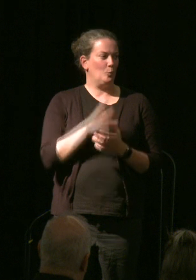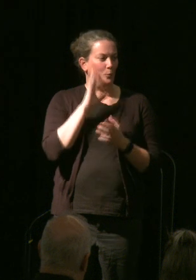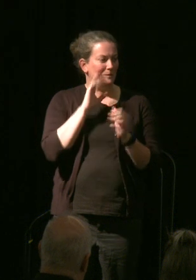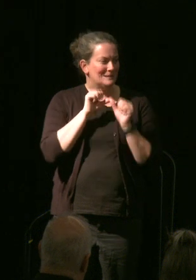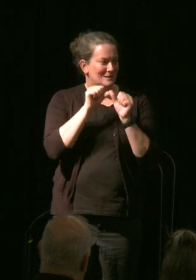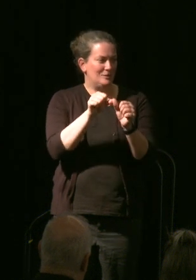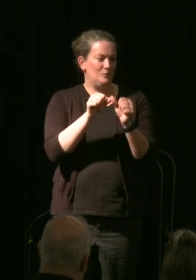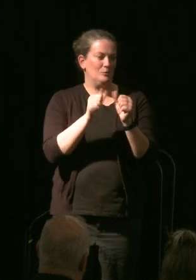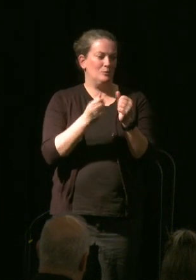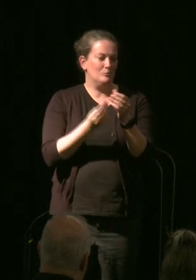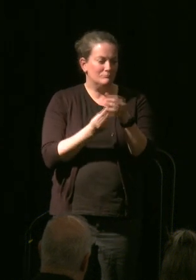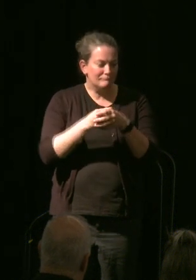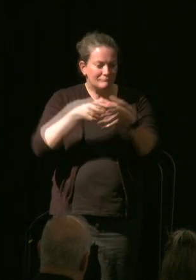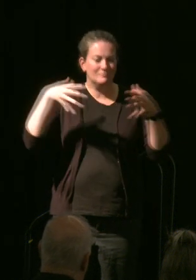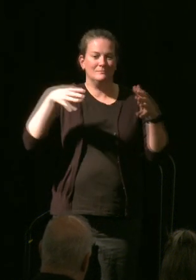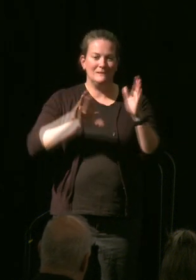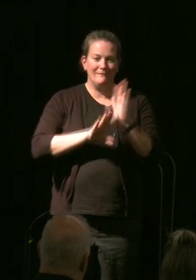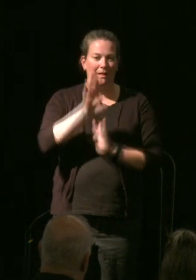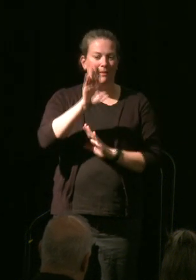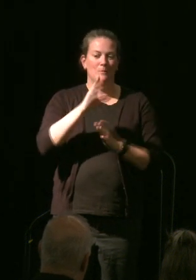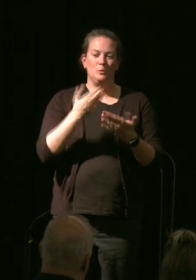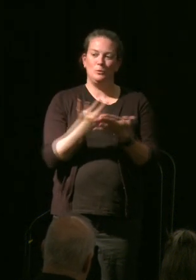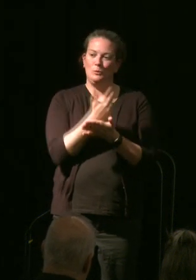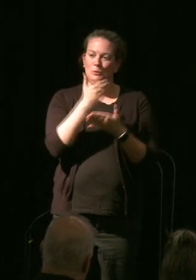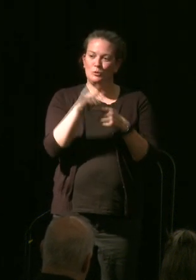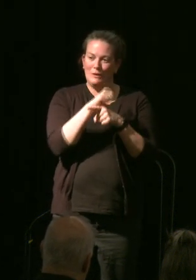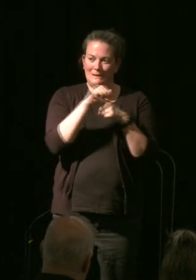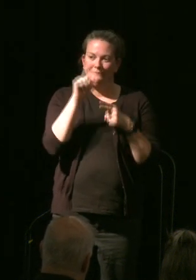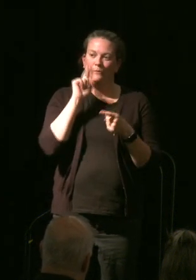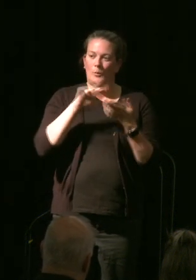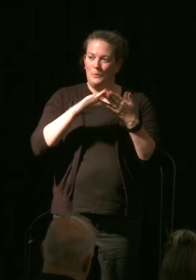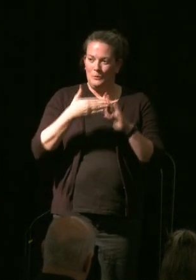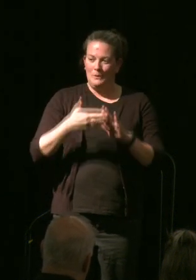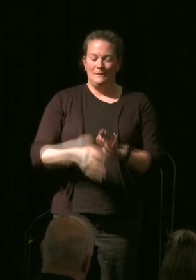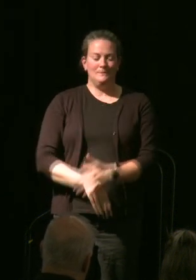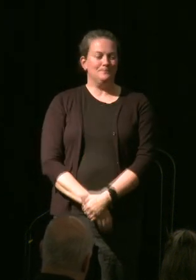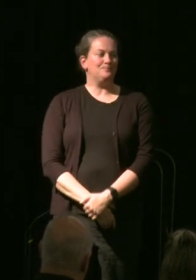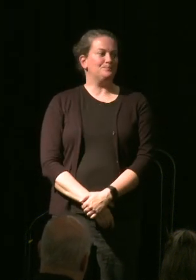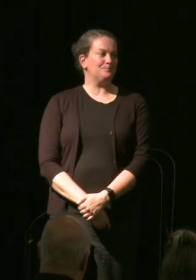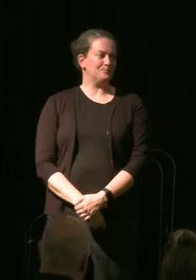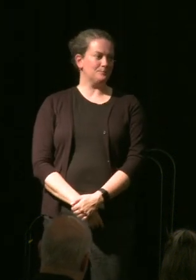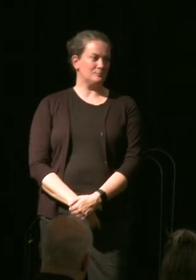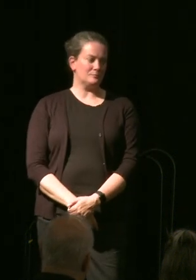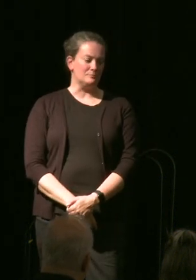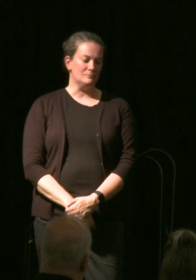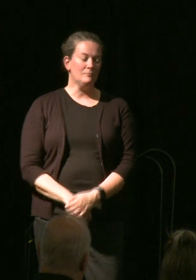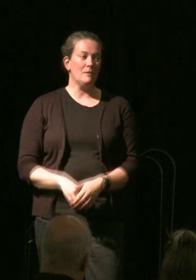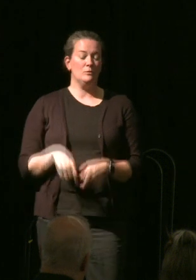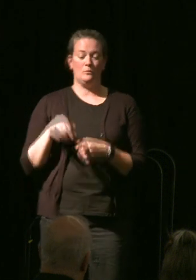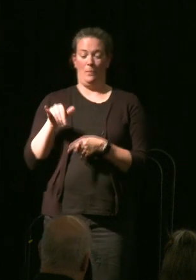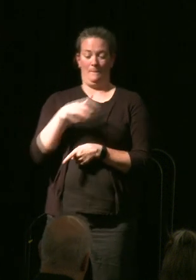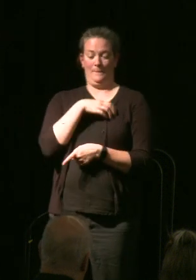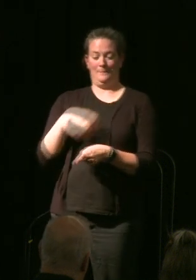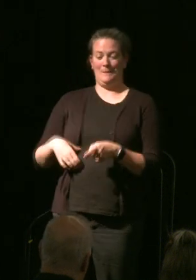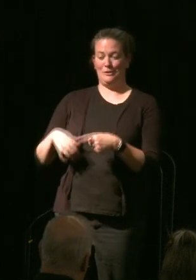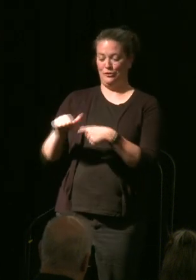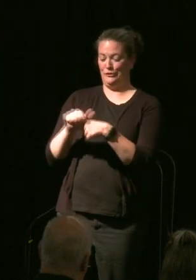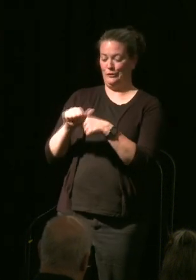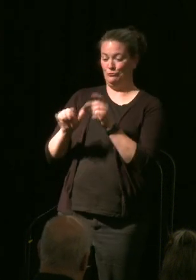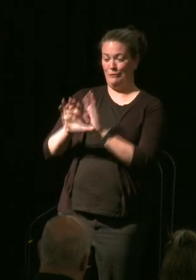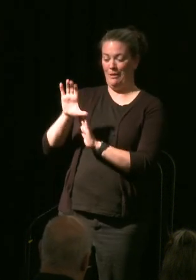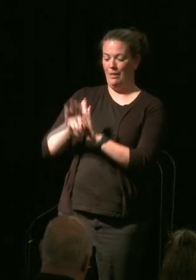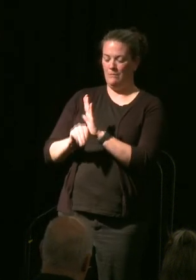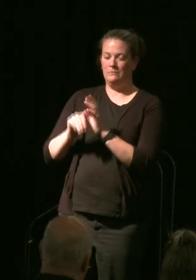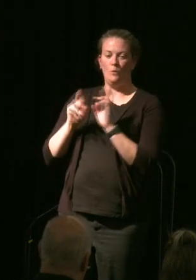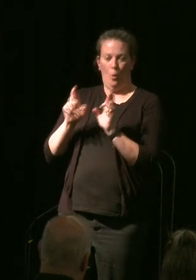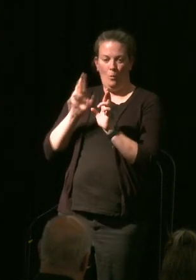community. So this 10-week curriculum, we are now hoping to then further build it out. I've partnered with